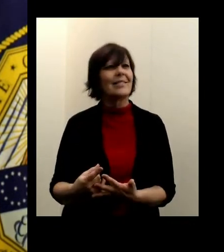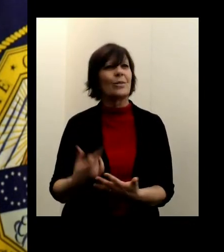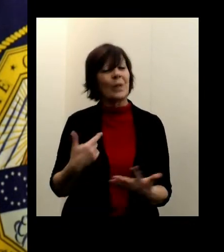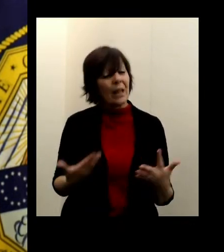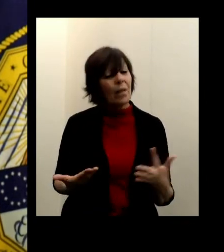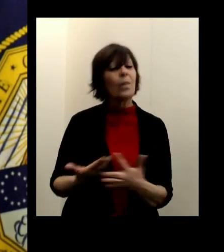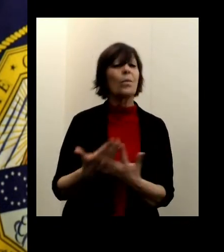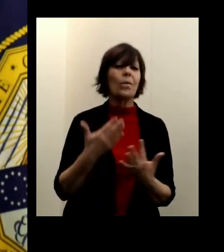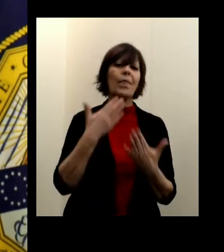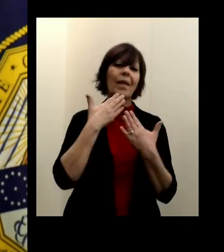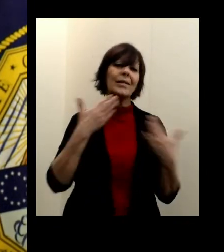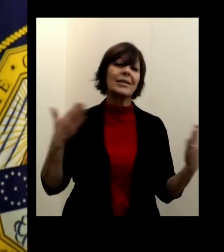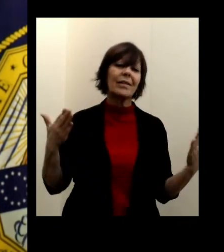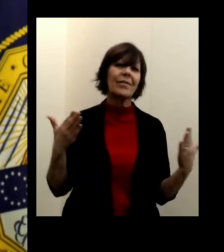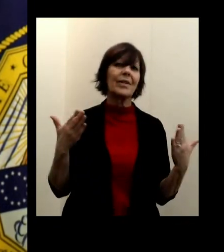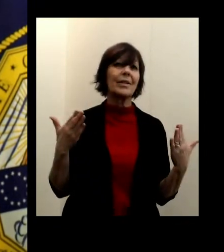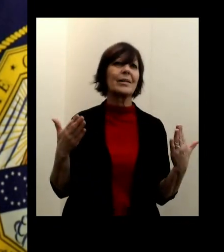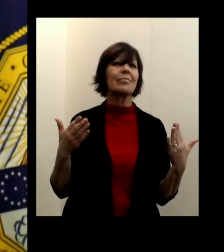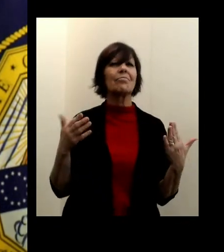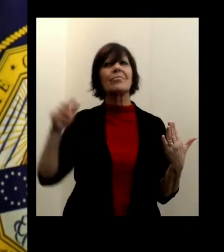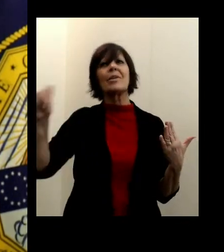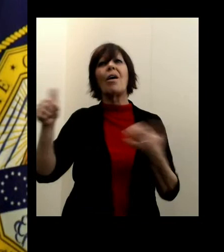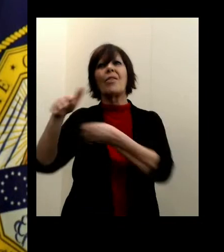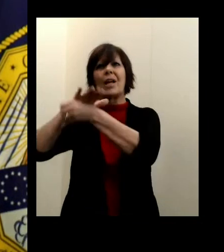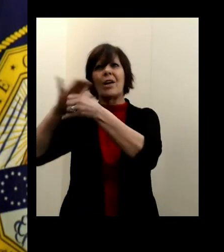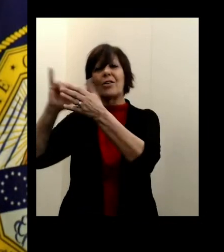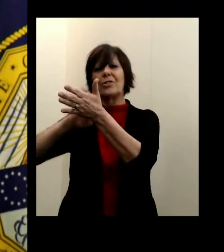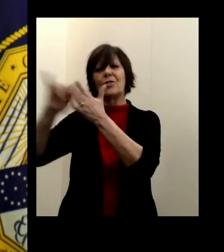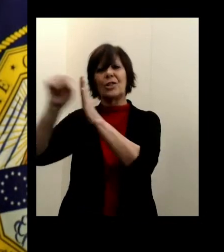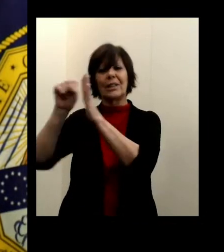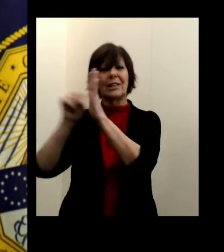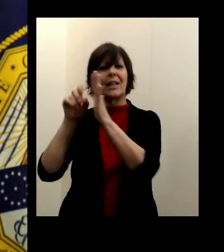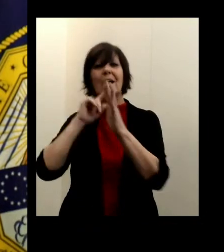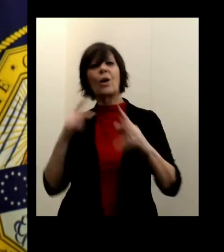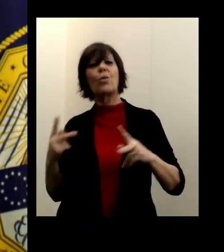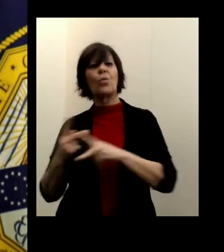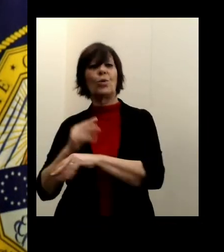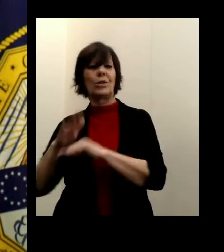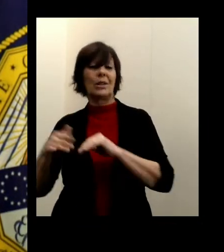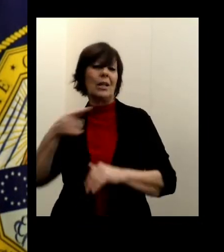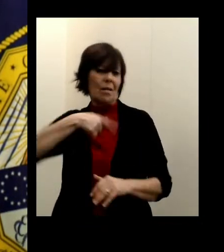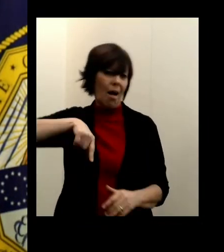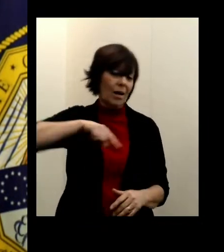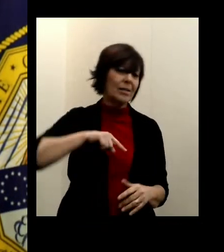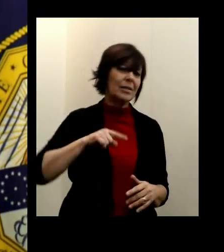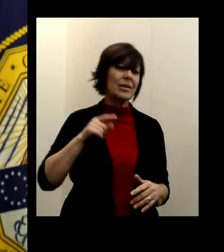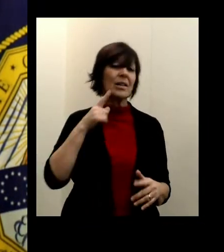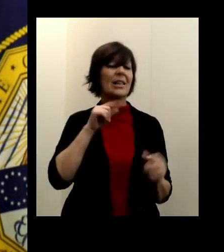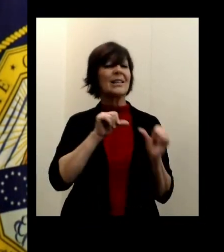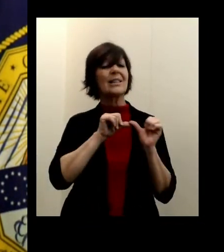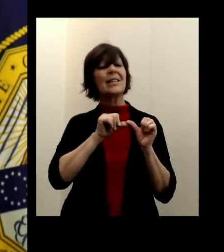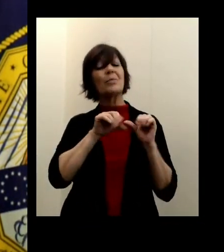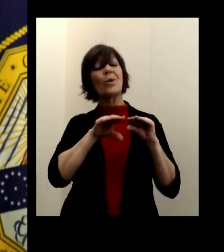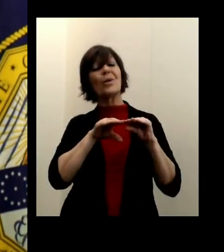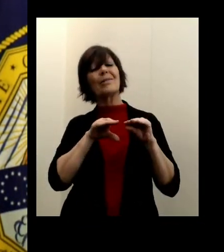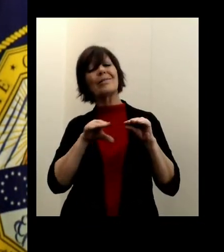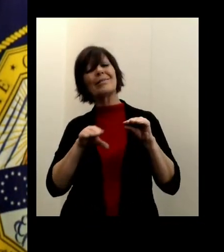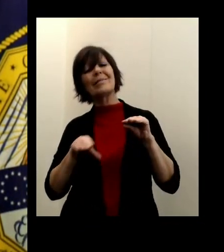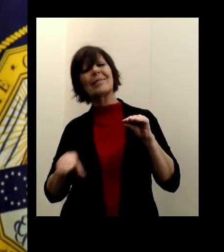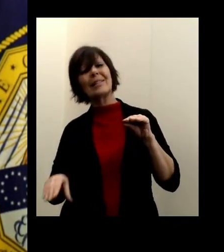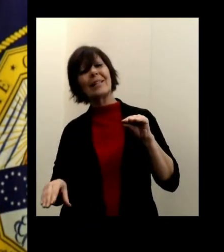bump. There are other areas in New York State that are actually doing worse than we are right now. So let's just keep heading on the trend that we are,